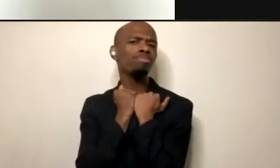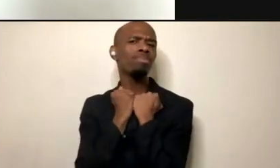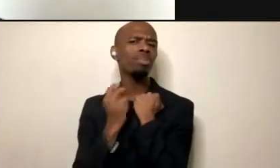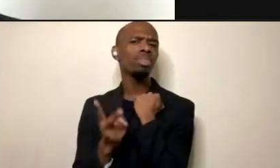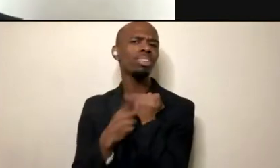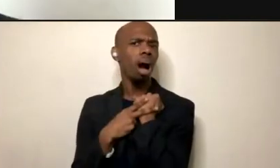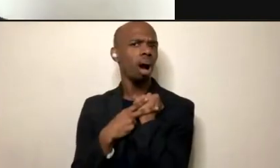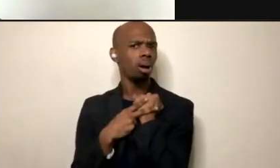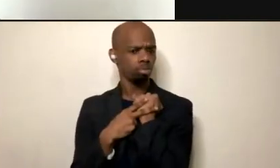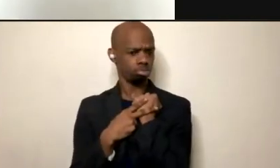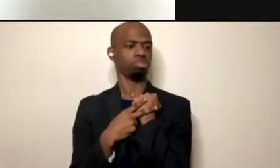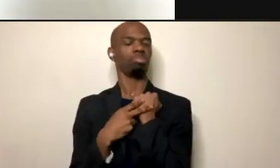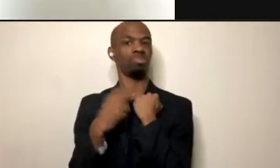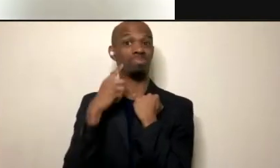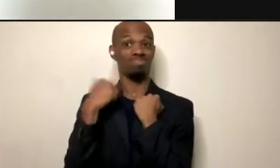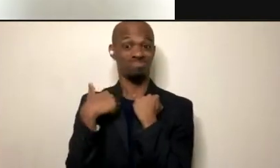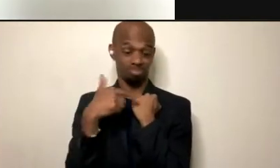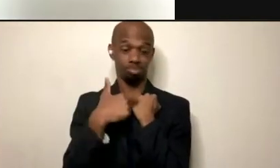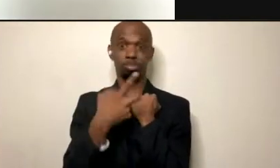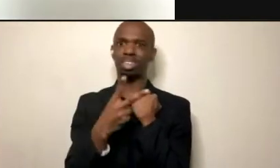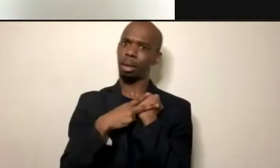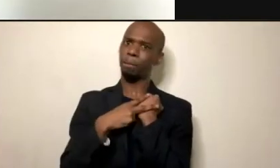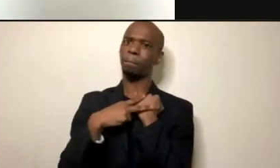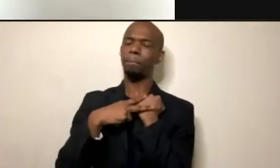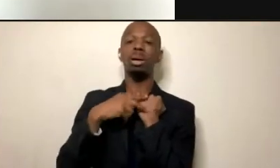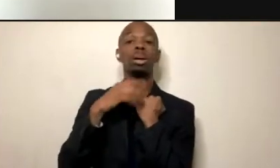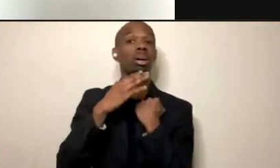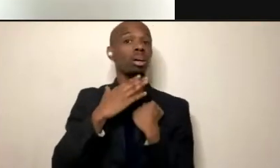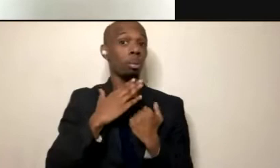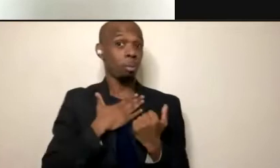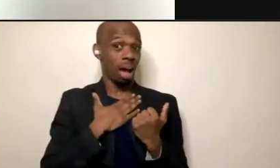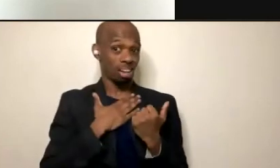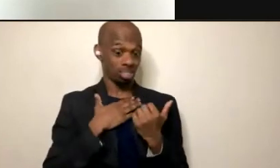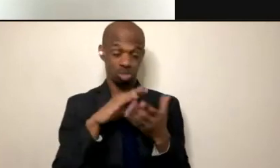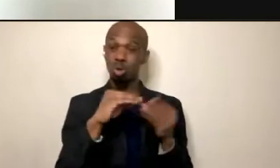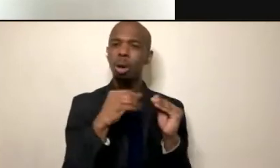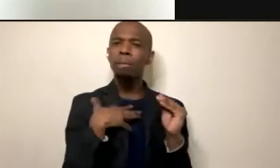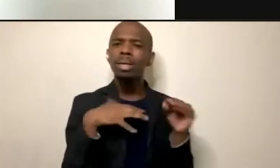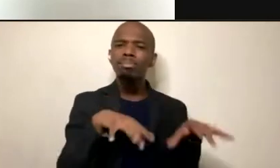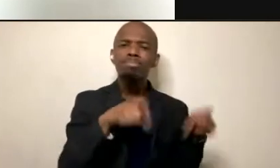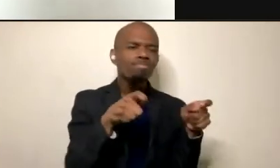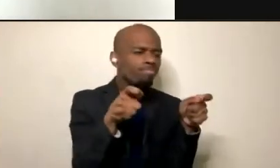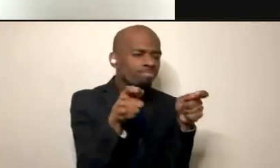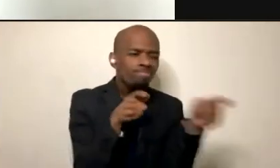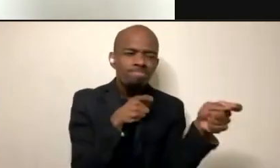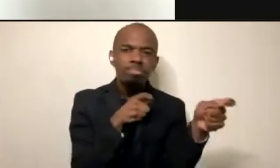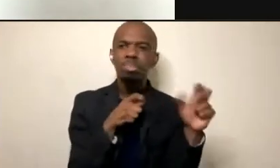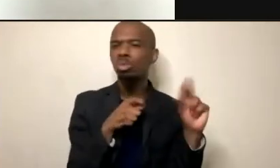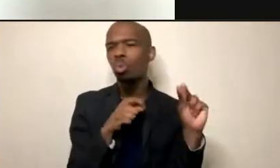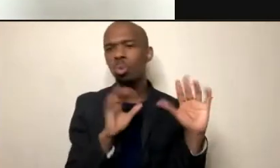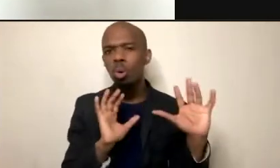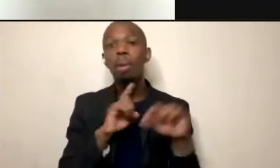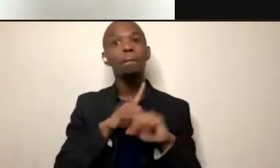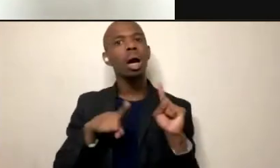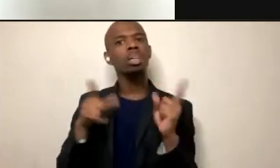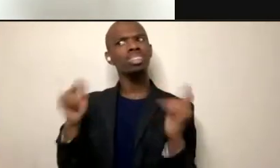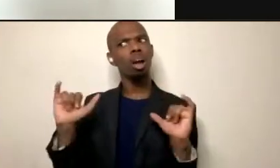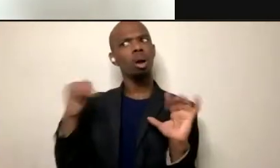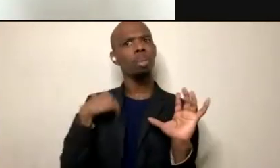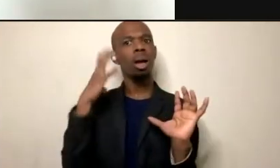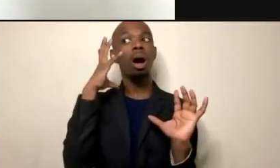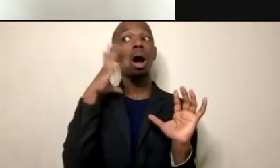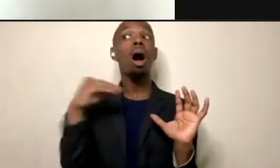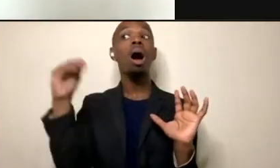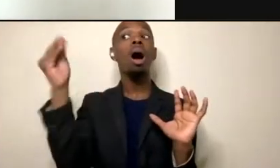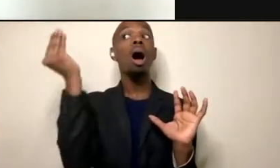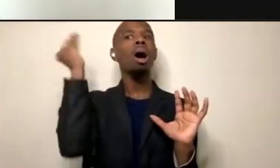me. They don't become my stories, but they just but they just stay with me. And another thing, when you talk